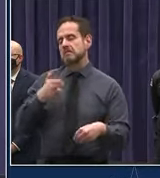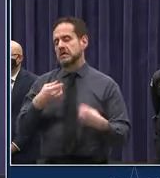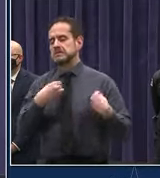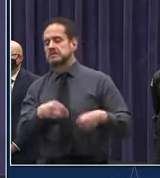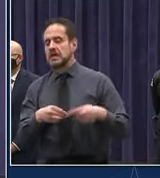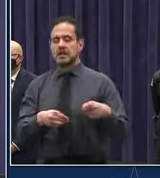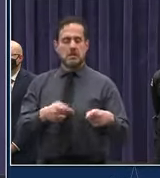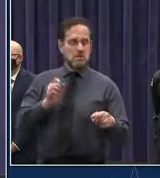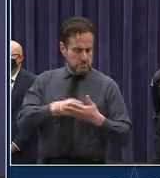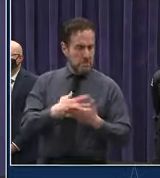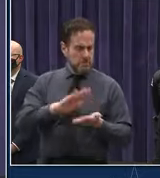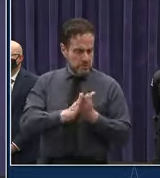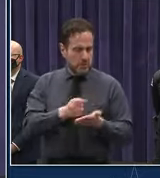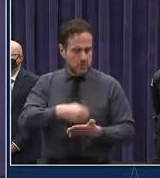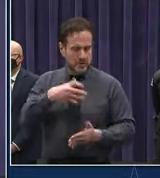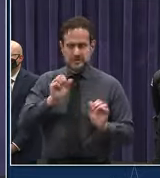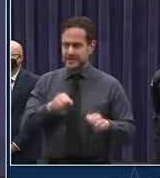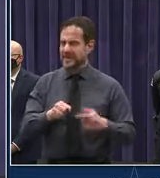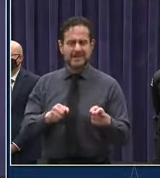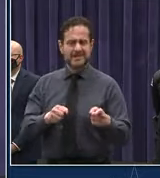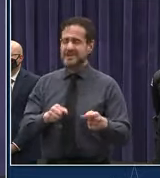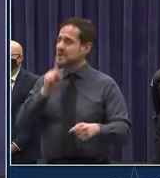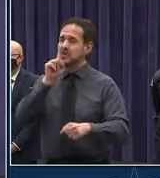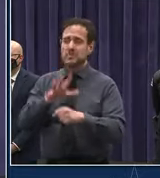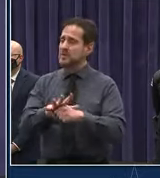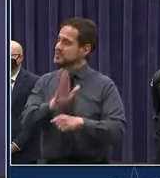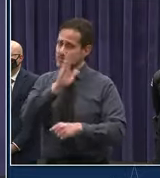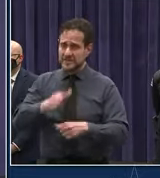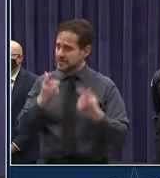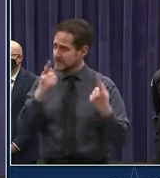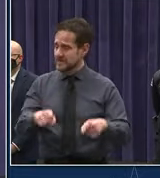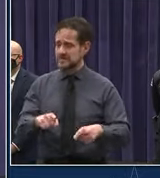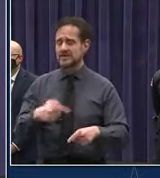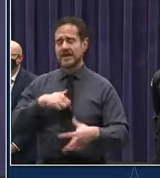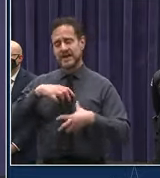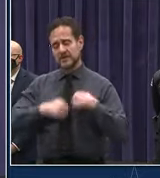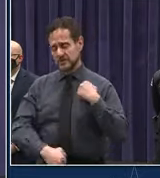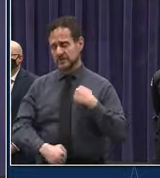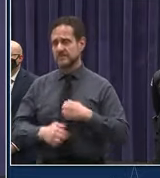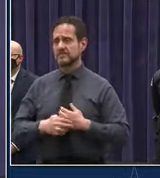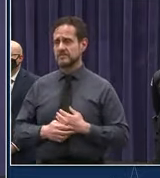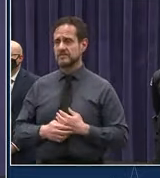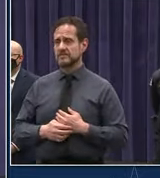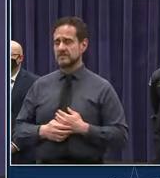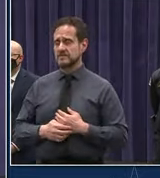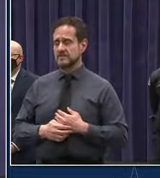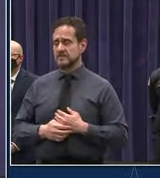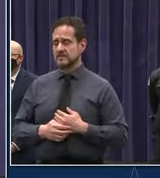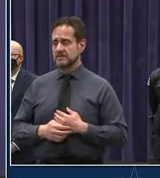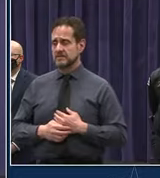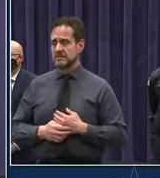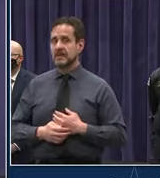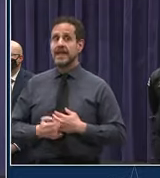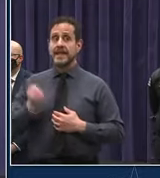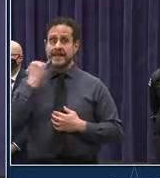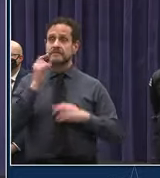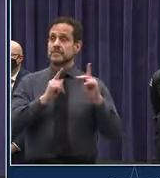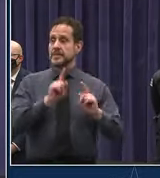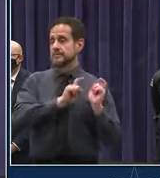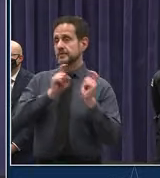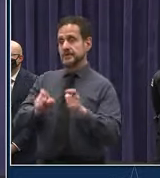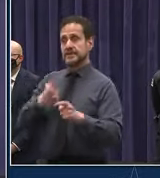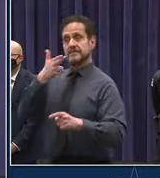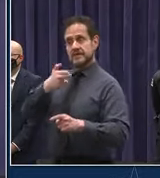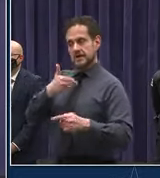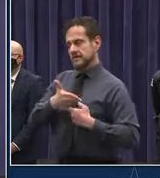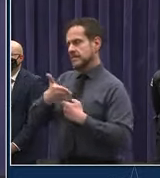who are preying upon the young children of this community and others across our city